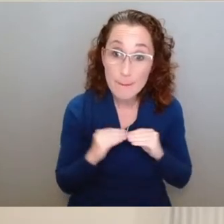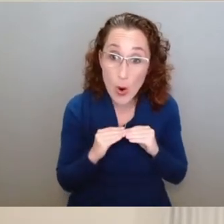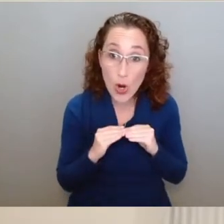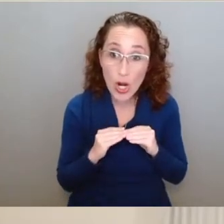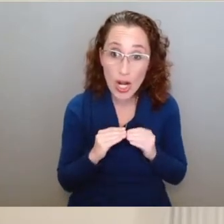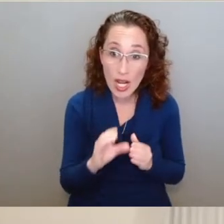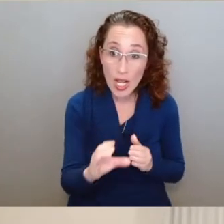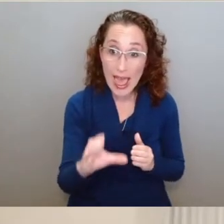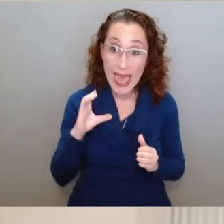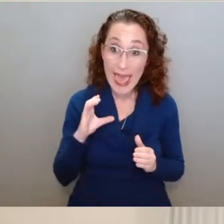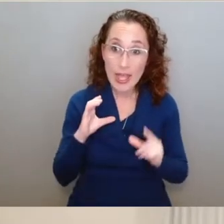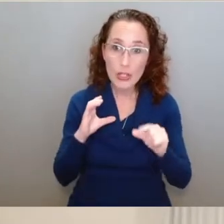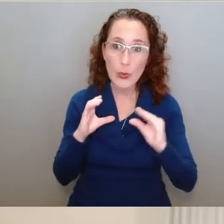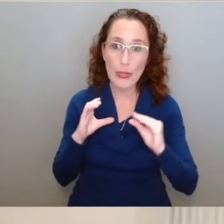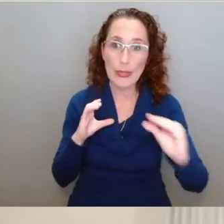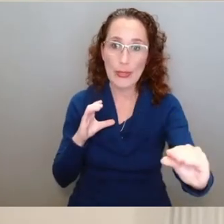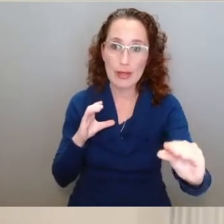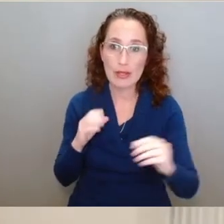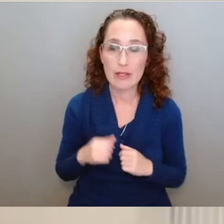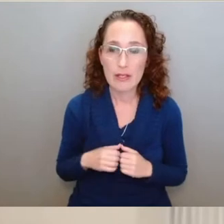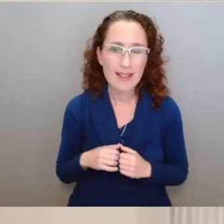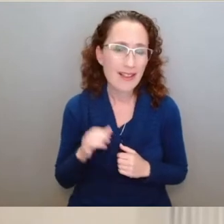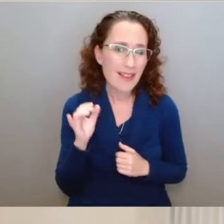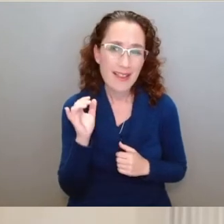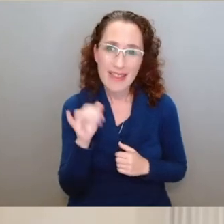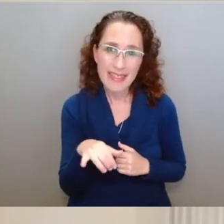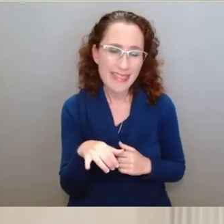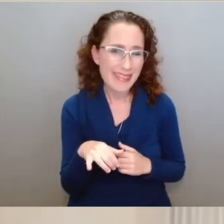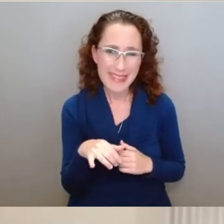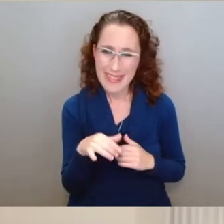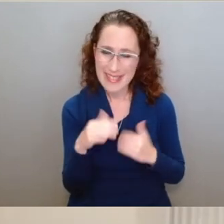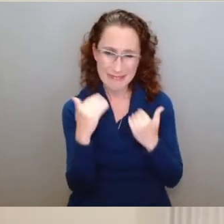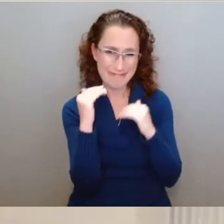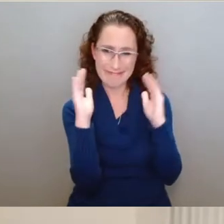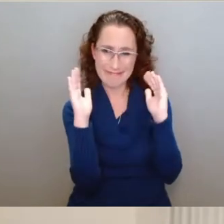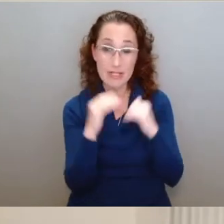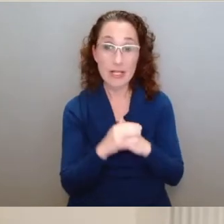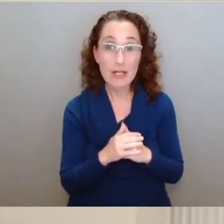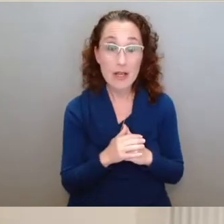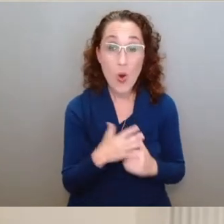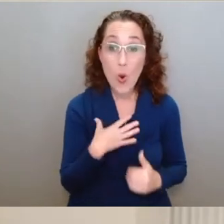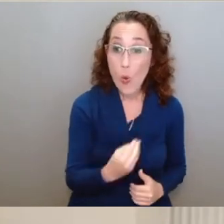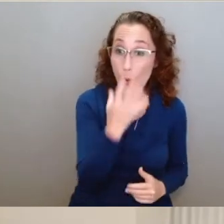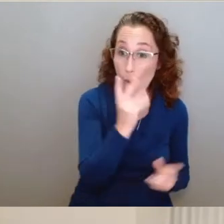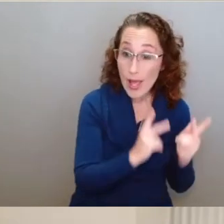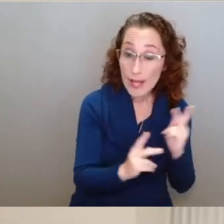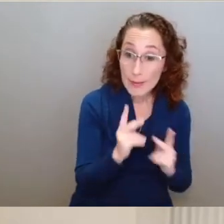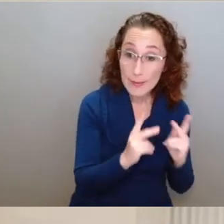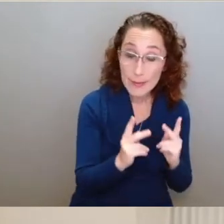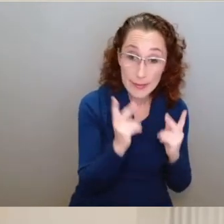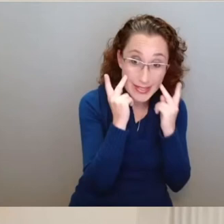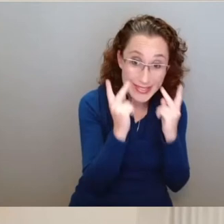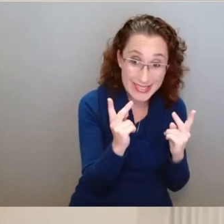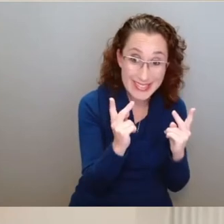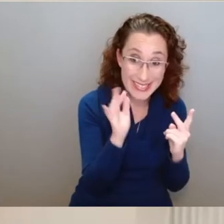one. And it's a particularly racialized worldview, according to the research, that shows that white people are more likely to see the world through